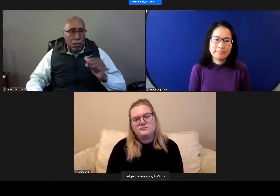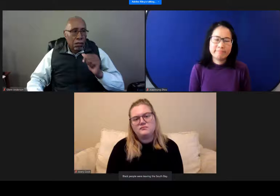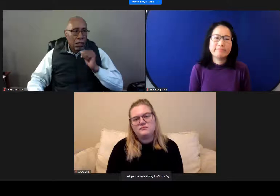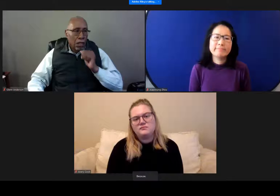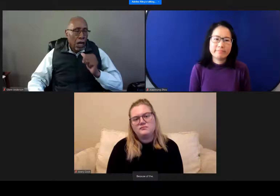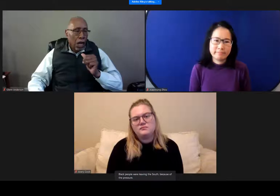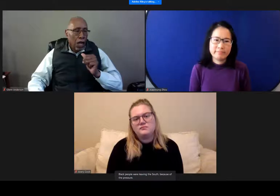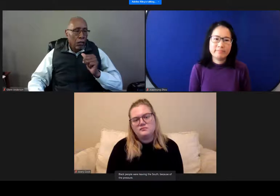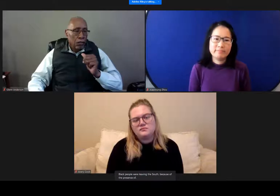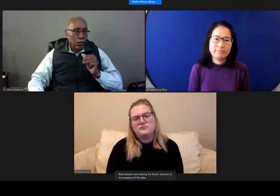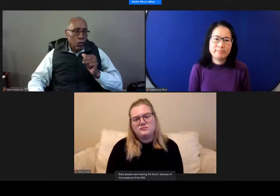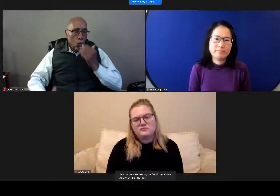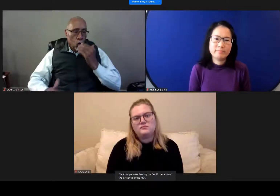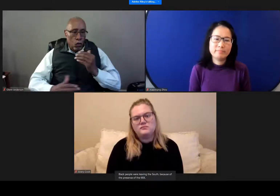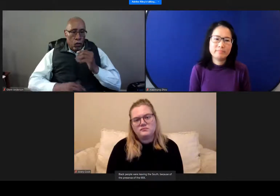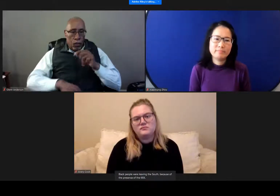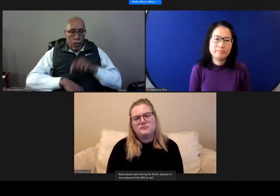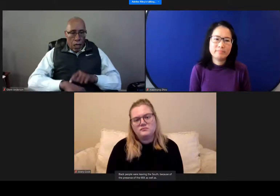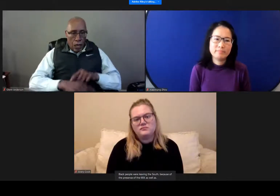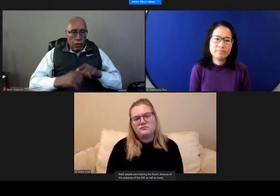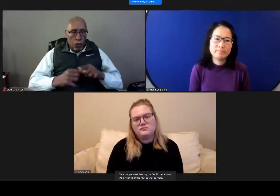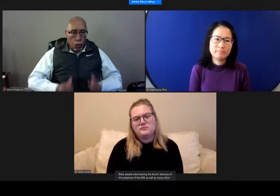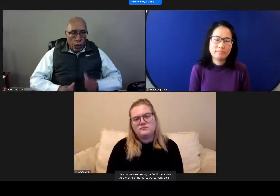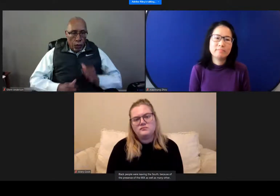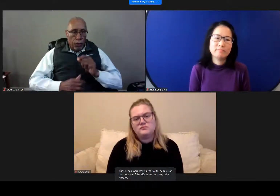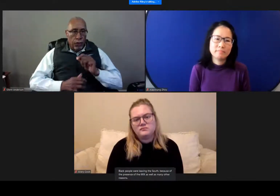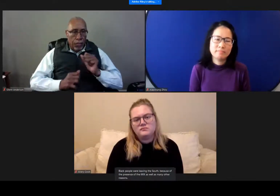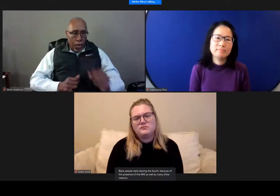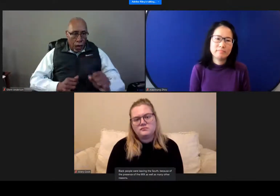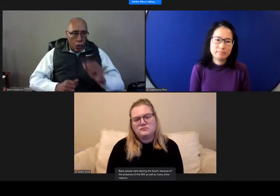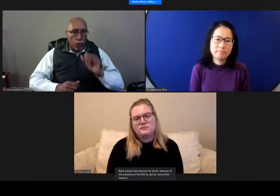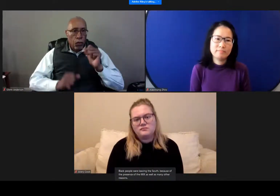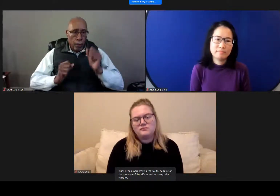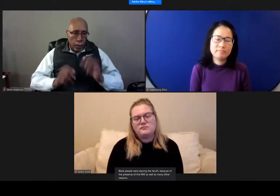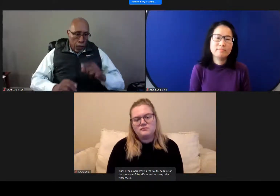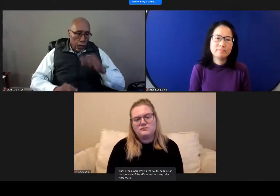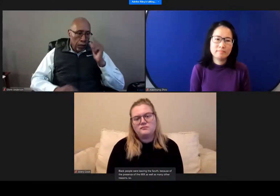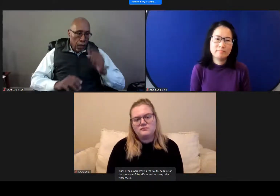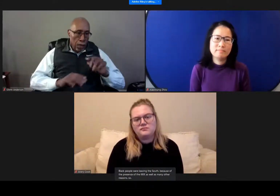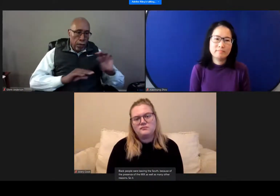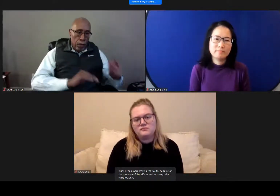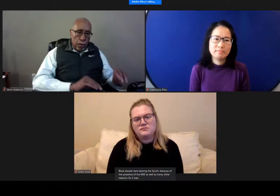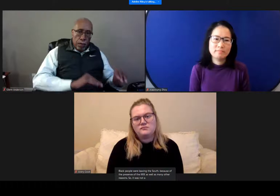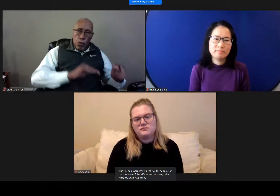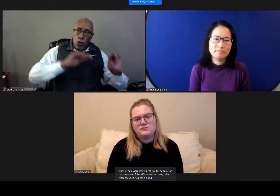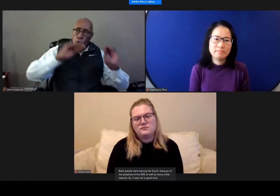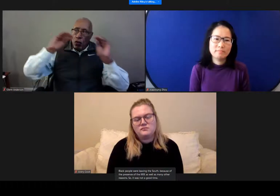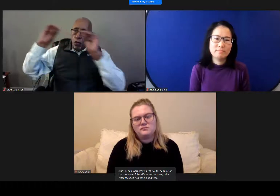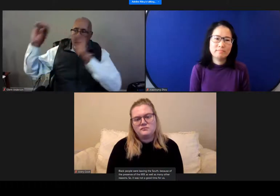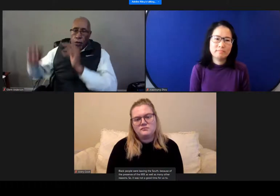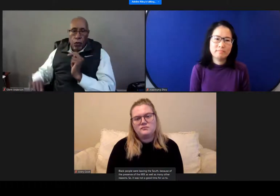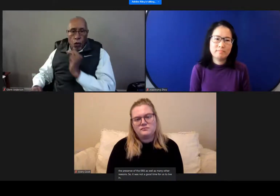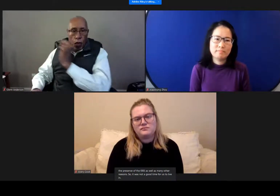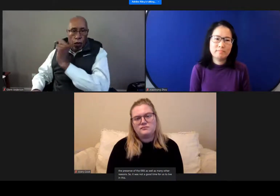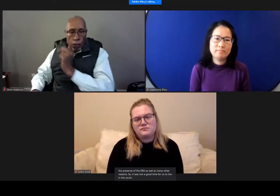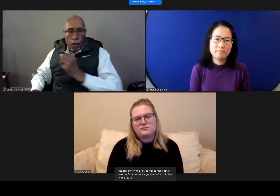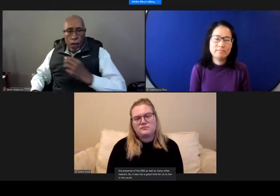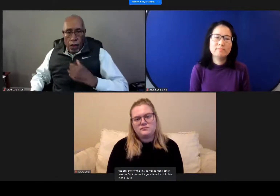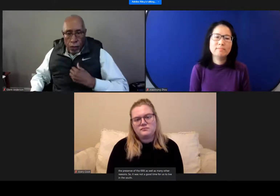because of the presence of the KKK, as well as many other reasons. So it was not a good time for us to live in the